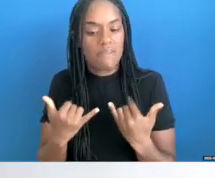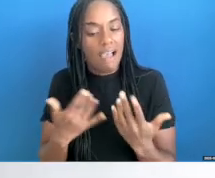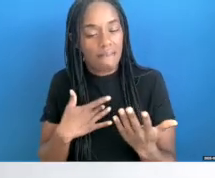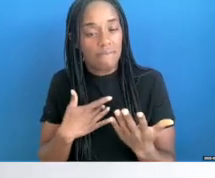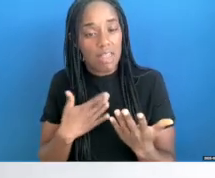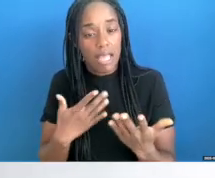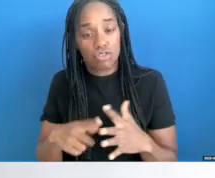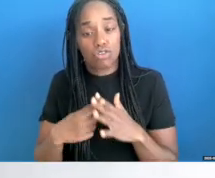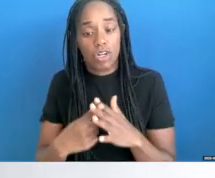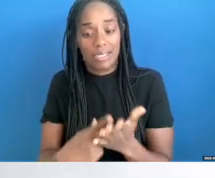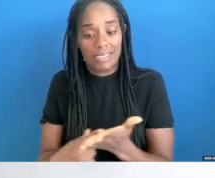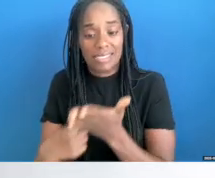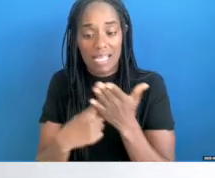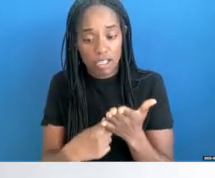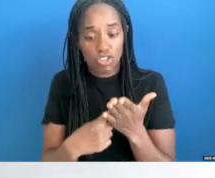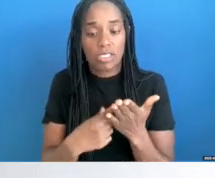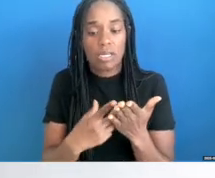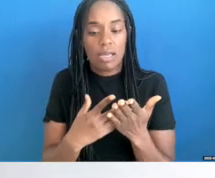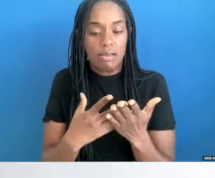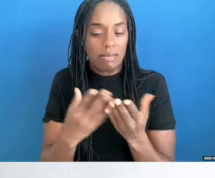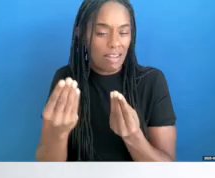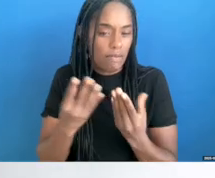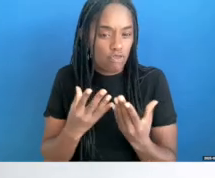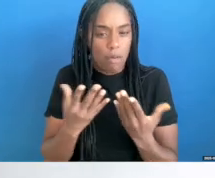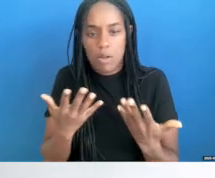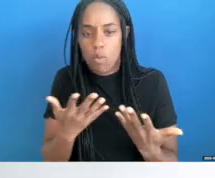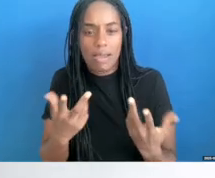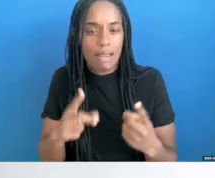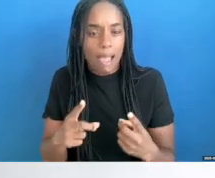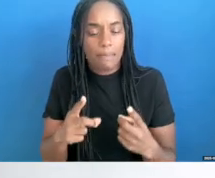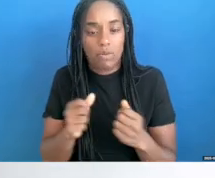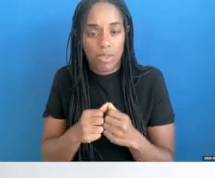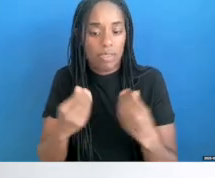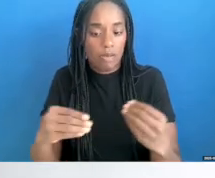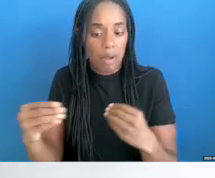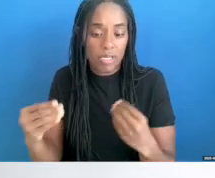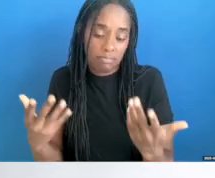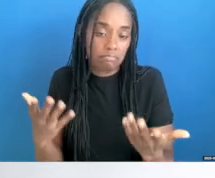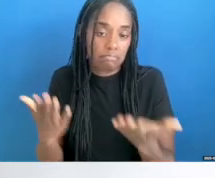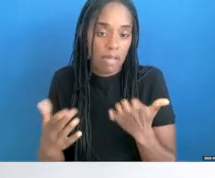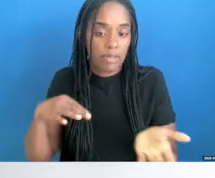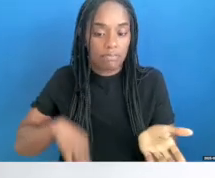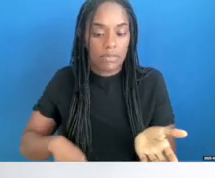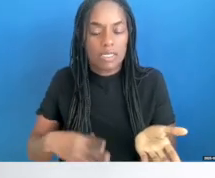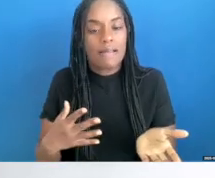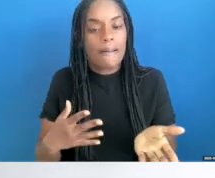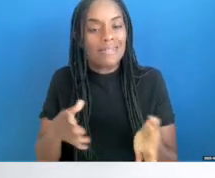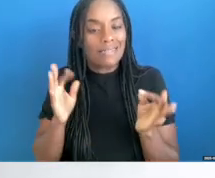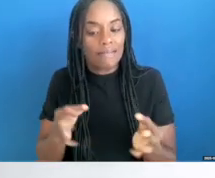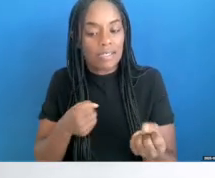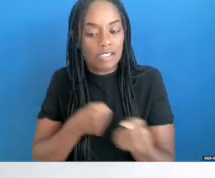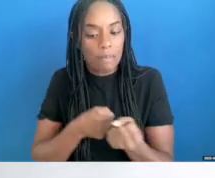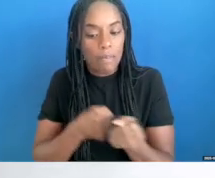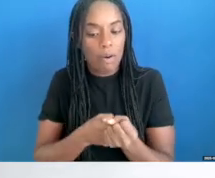might do to the market could be useful. Definitely support considering the total cost of ownership, and I